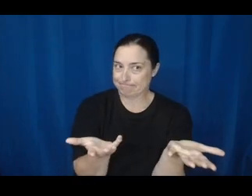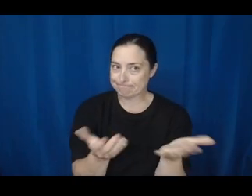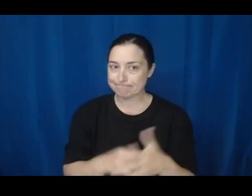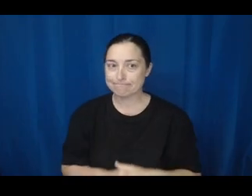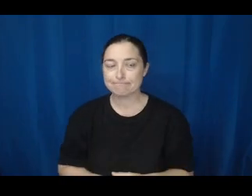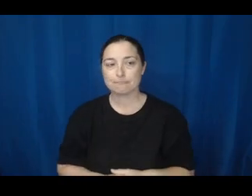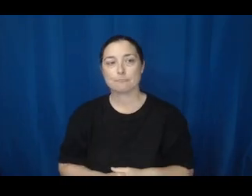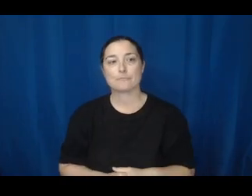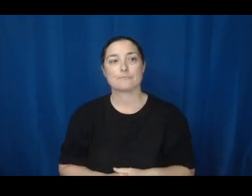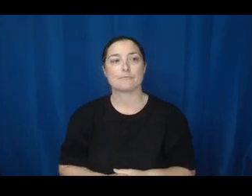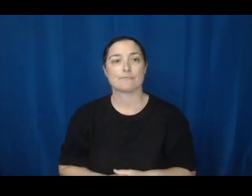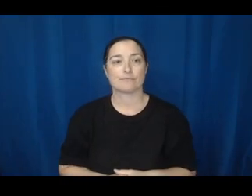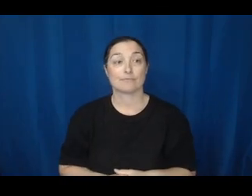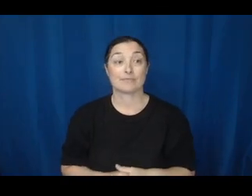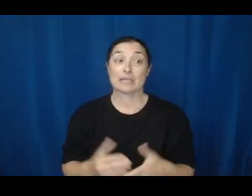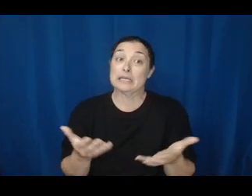If I may